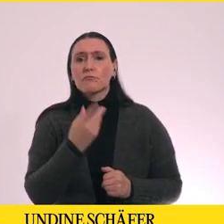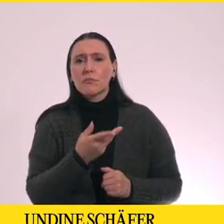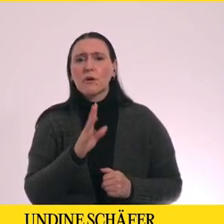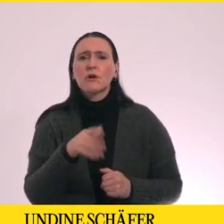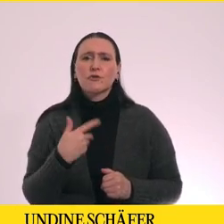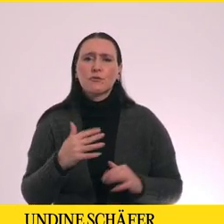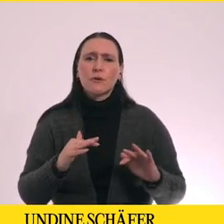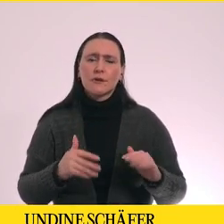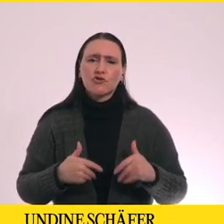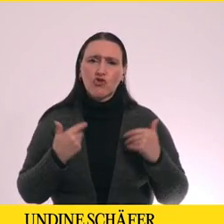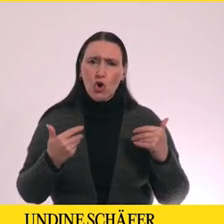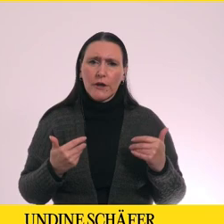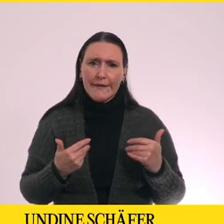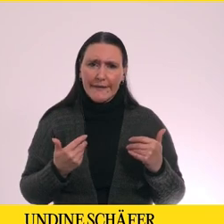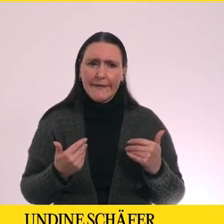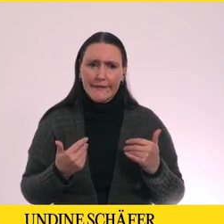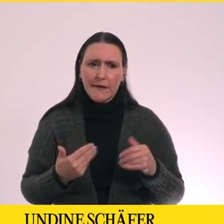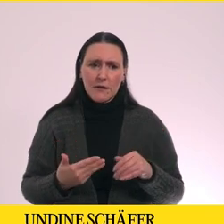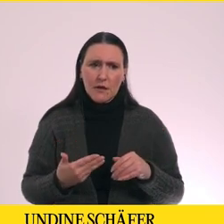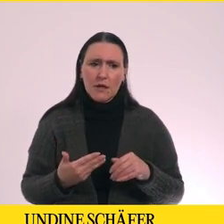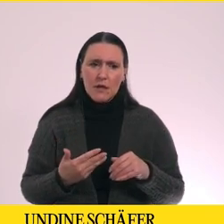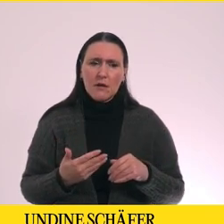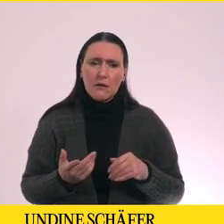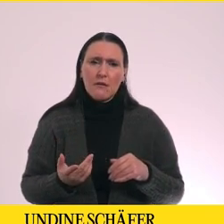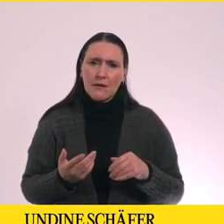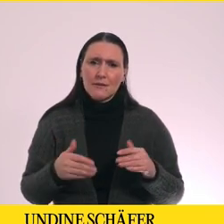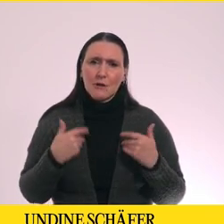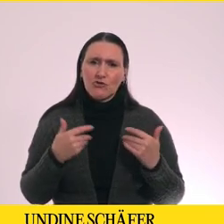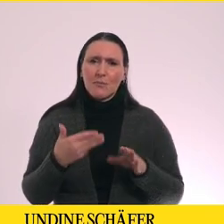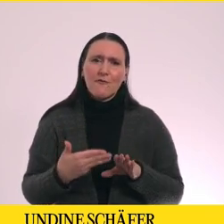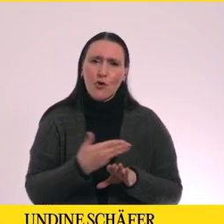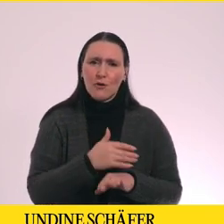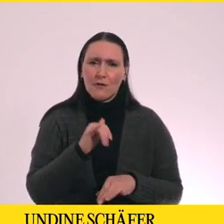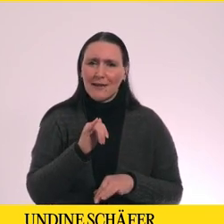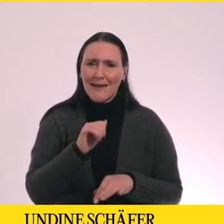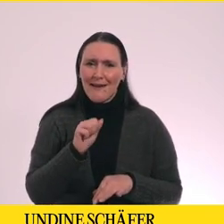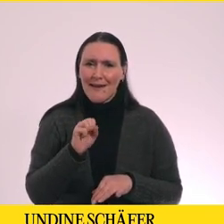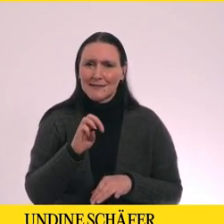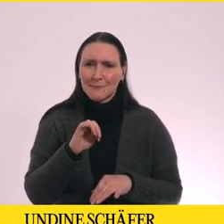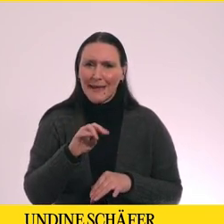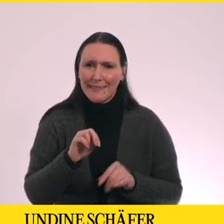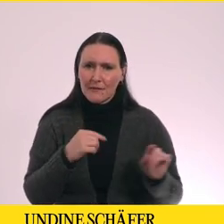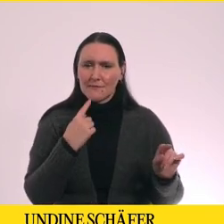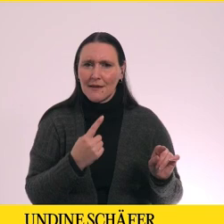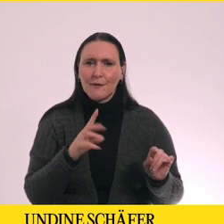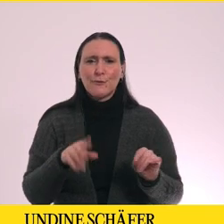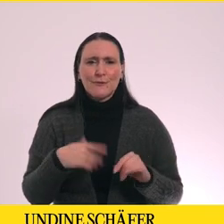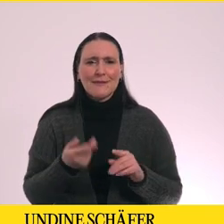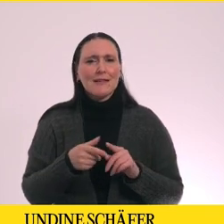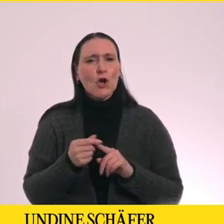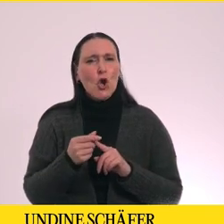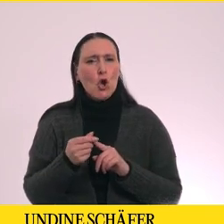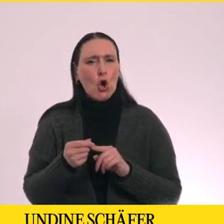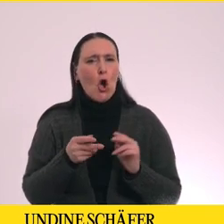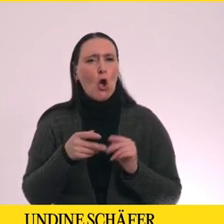that Yasmin brought up, drawing from the comedy thing, and then I think when the art project, we're talking about it,